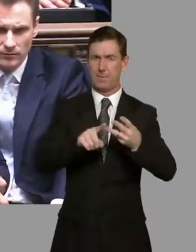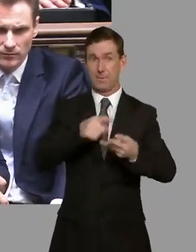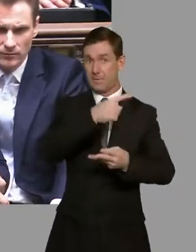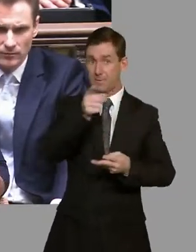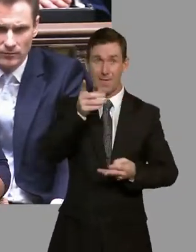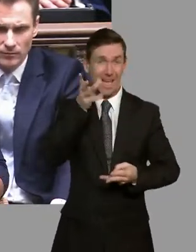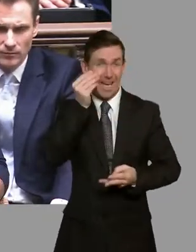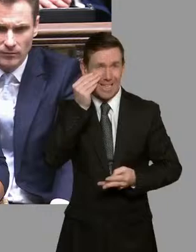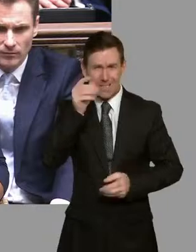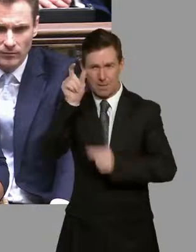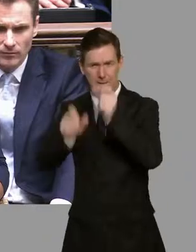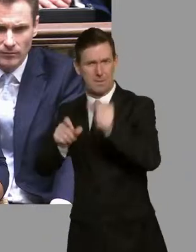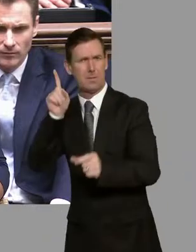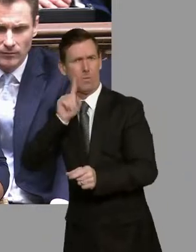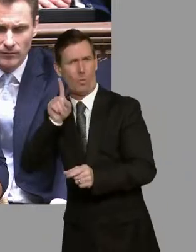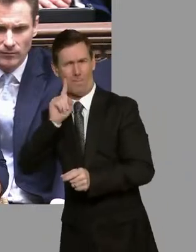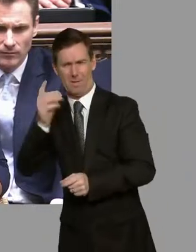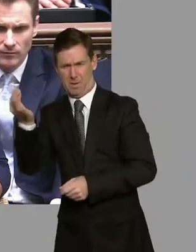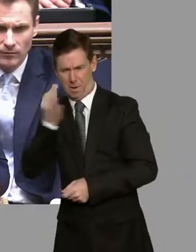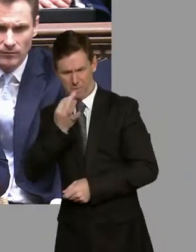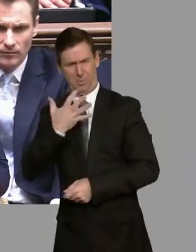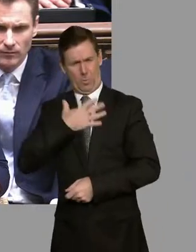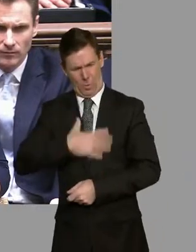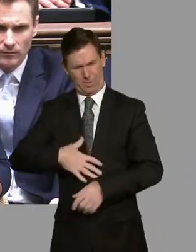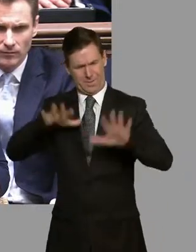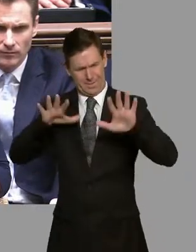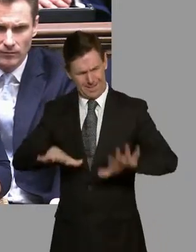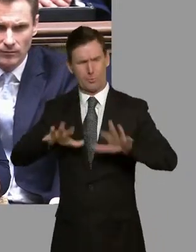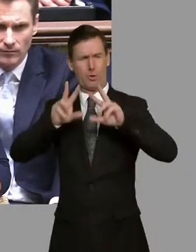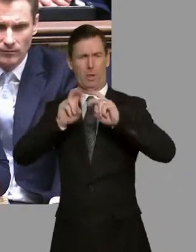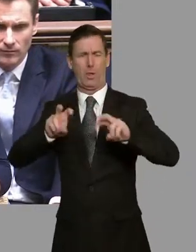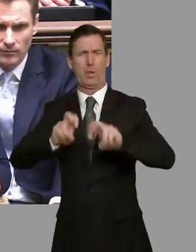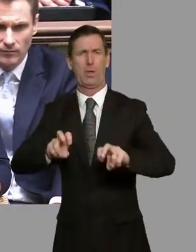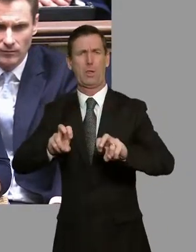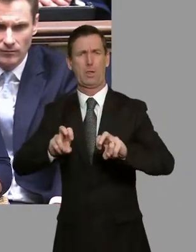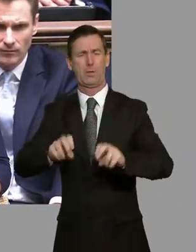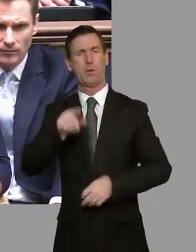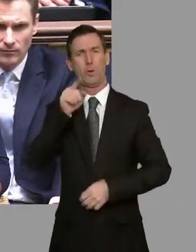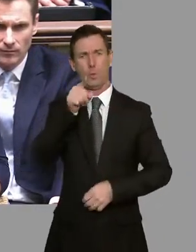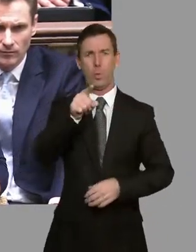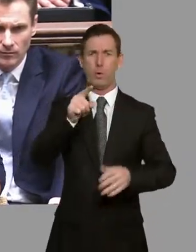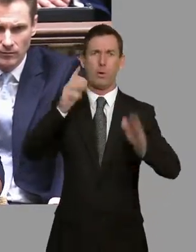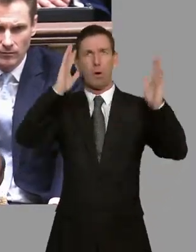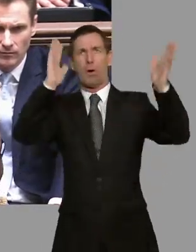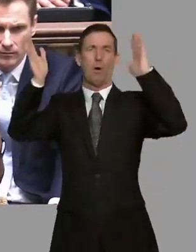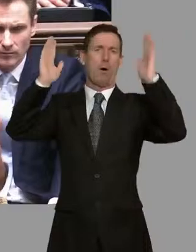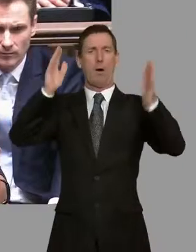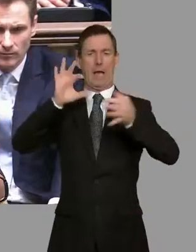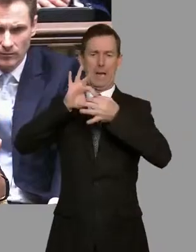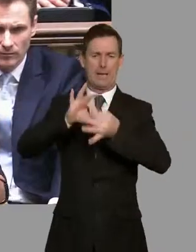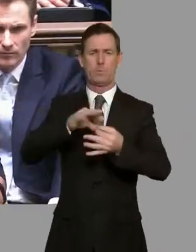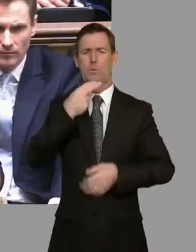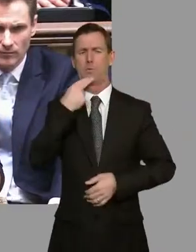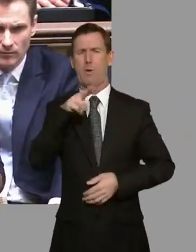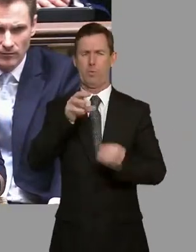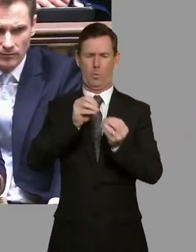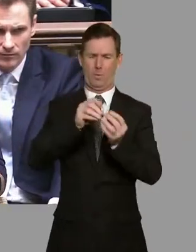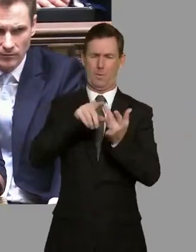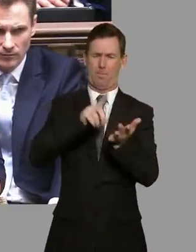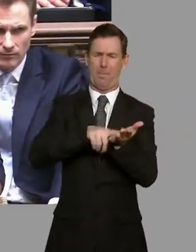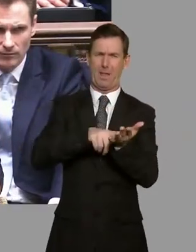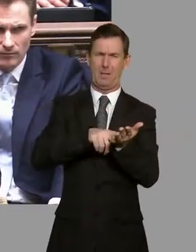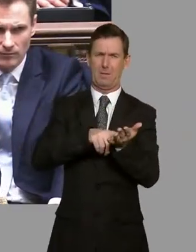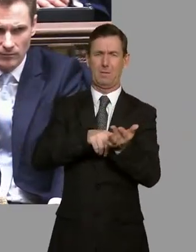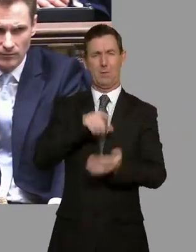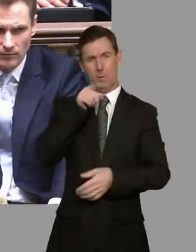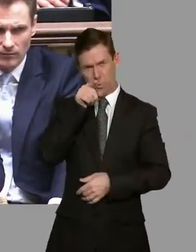this all about a bill this afternoon. Later today, he will tell Labour MPs, including in Telford,